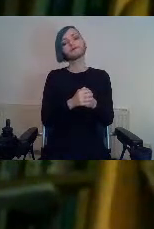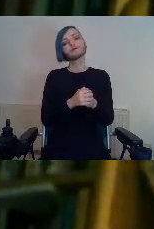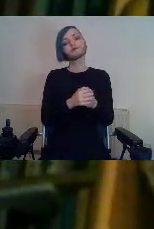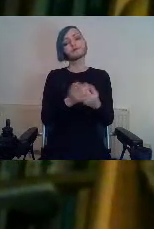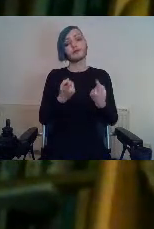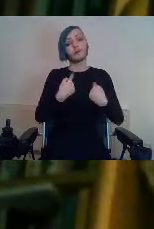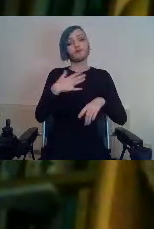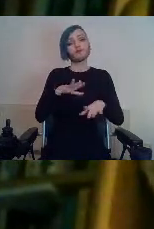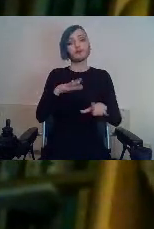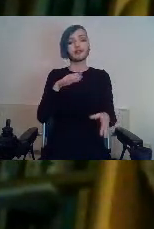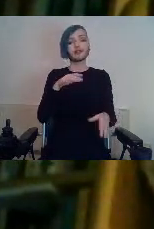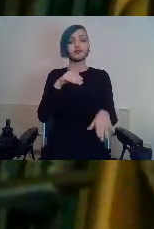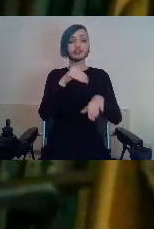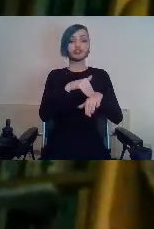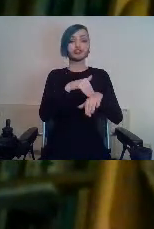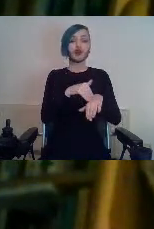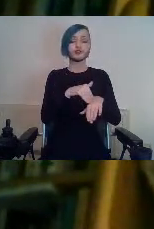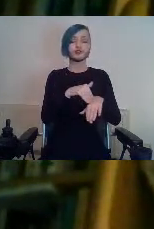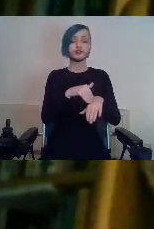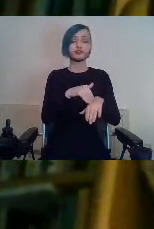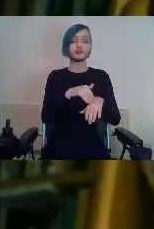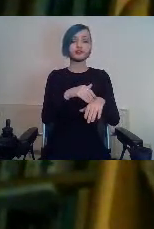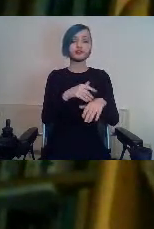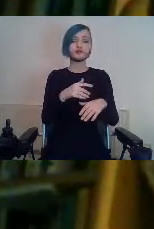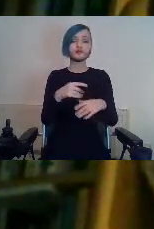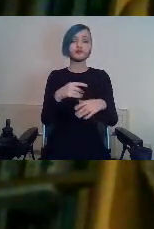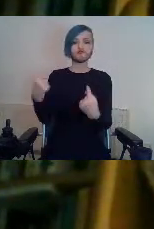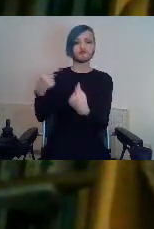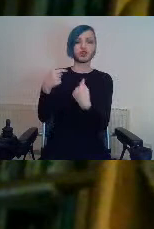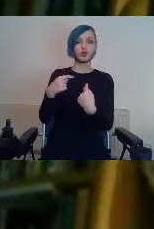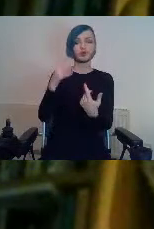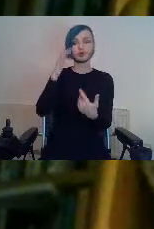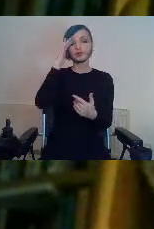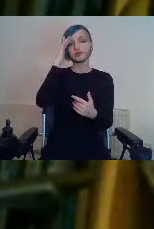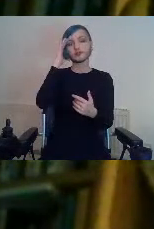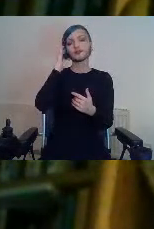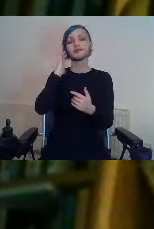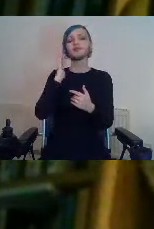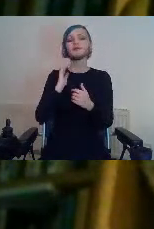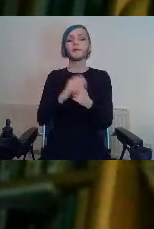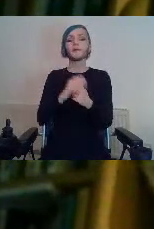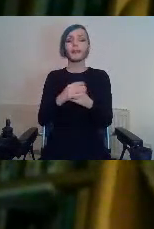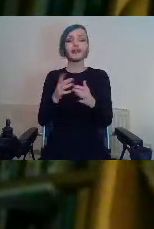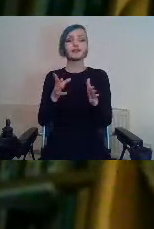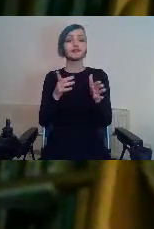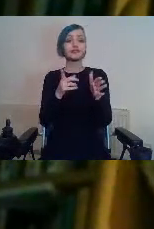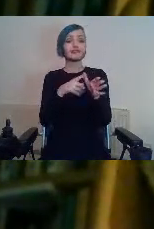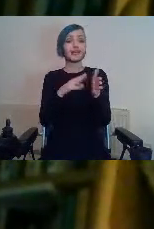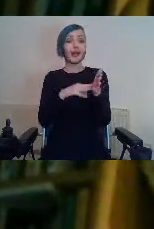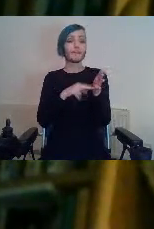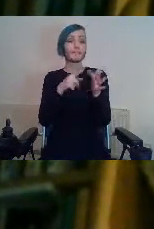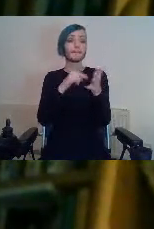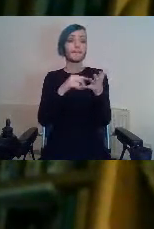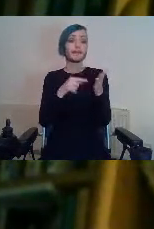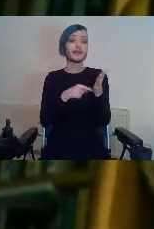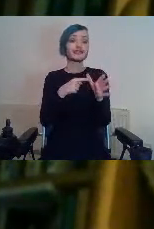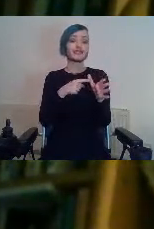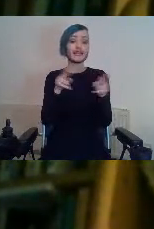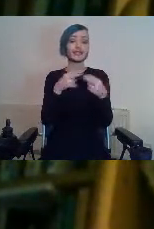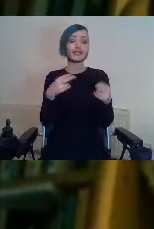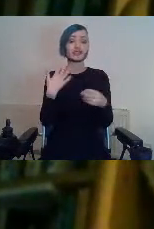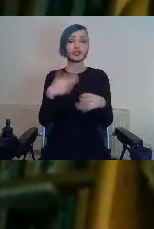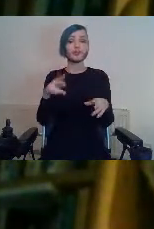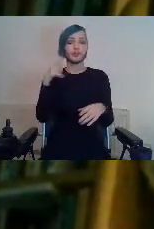accusations, and we had criminal cases, and it was observed by Amnesty International. And there was a huge campaign,